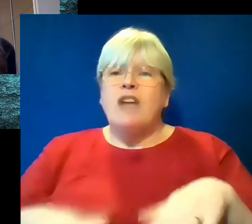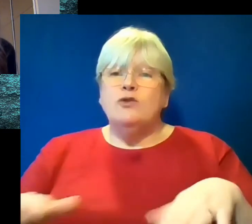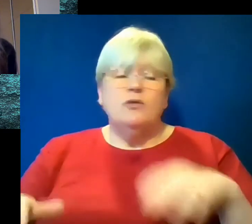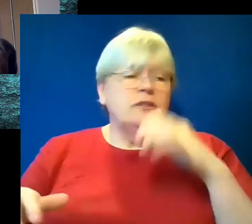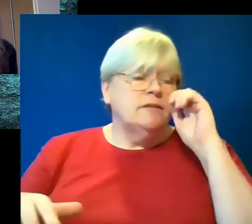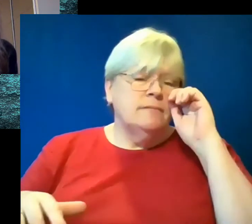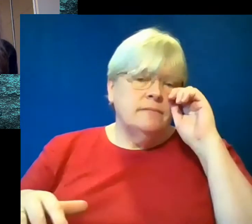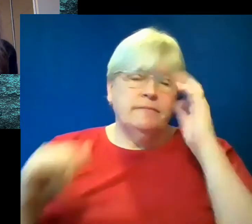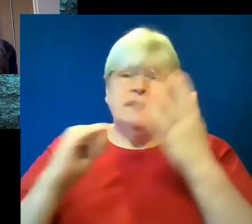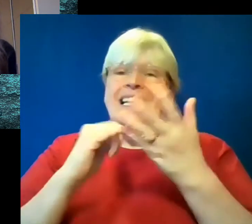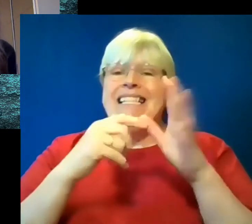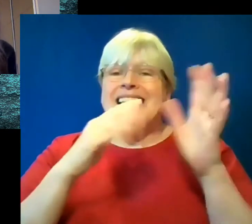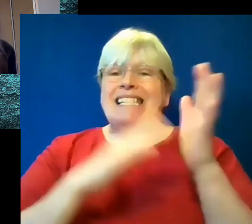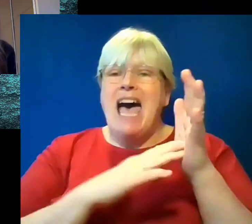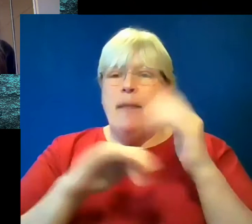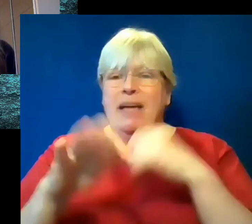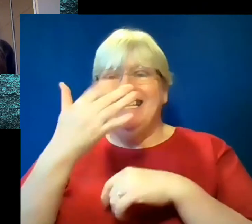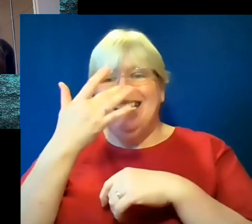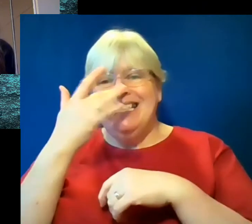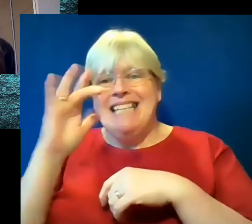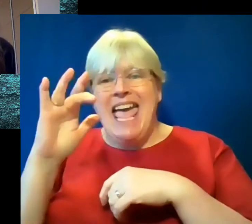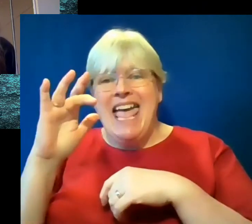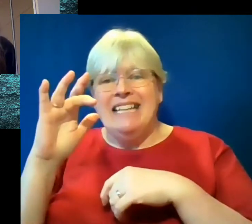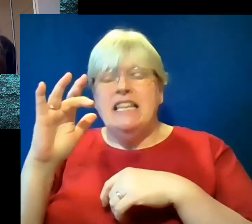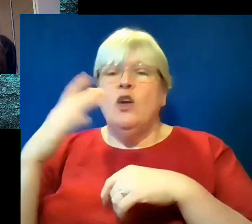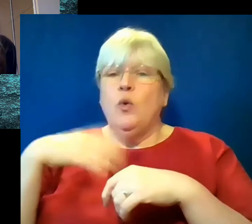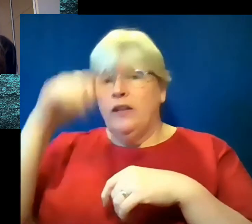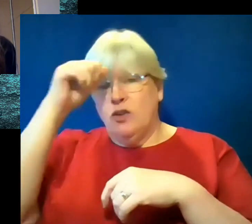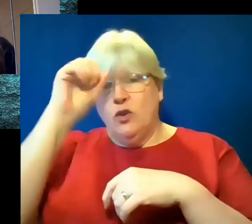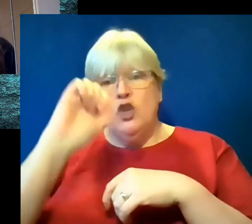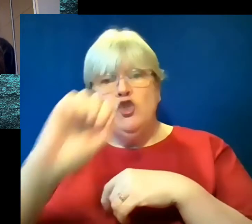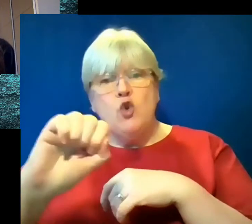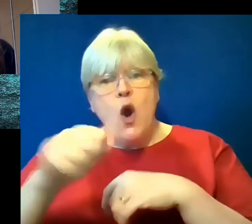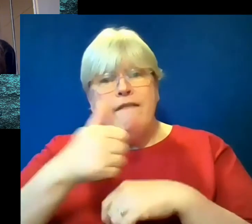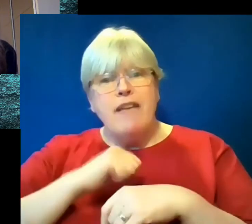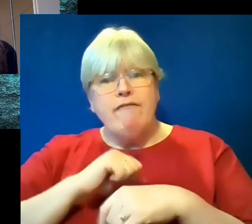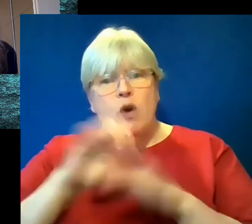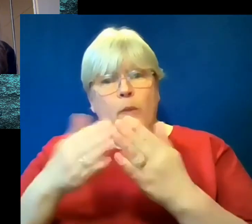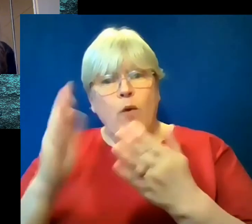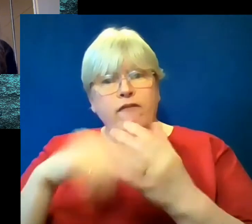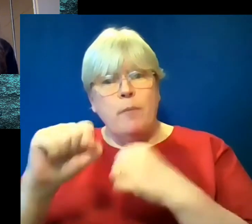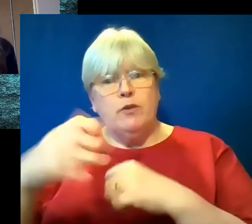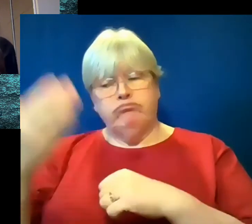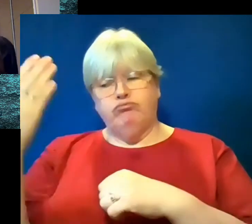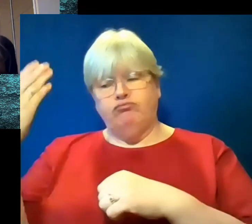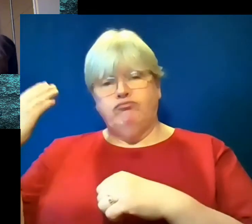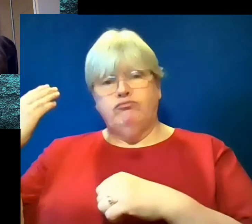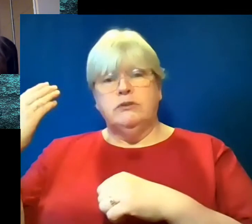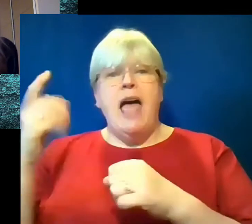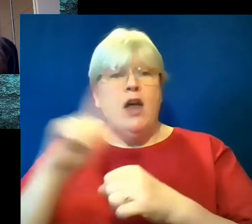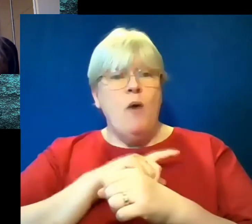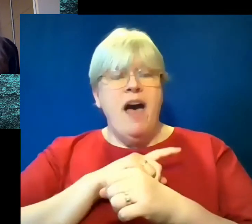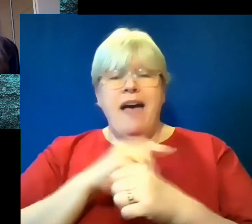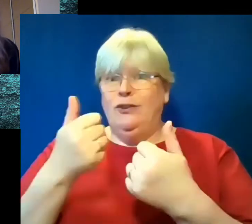who's 10, he would like to know what your favourite book from your childhood was and why. Ooh, that's a great